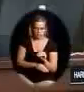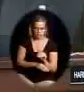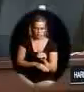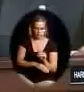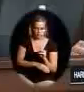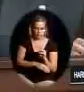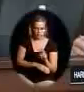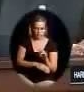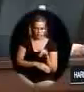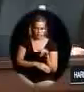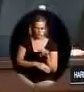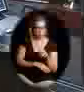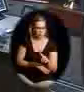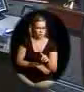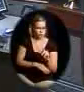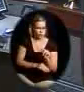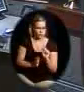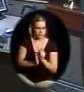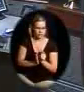asked for 20 seconds.